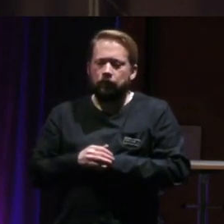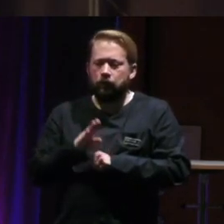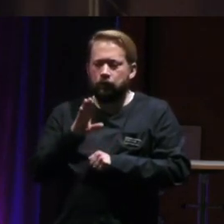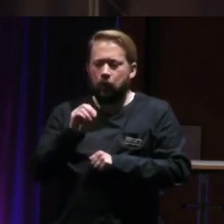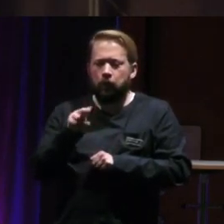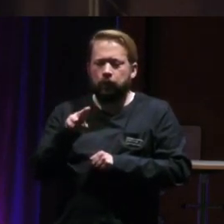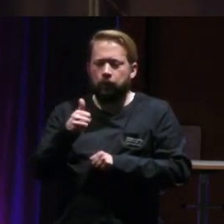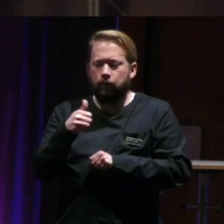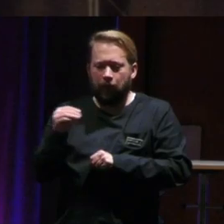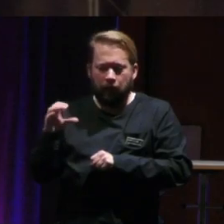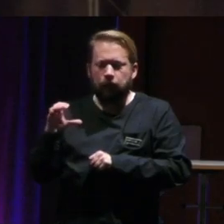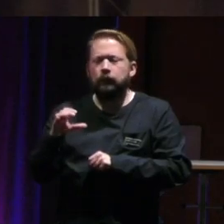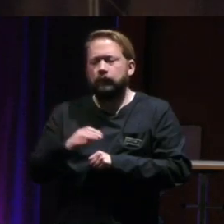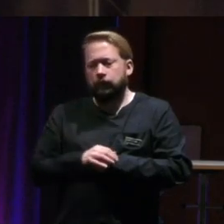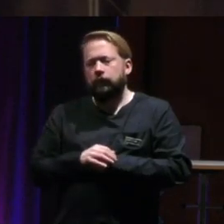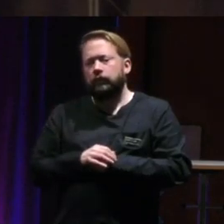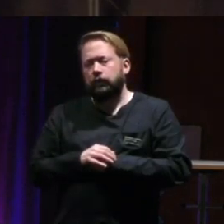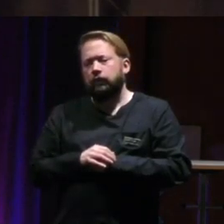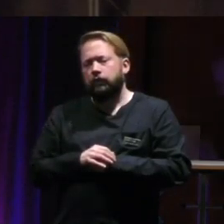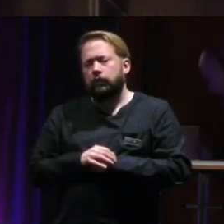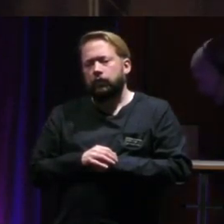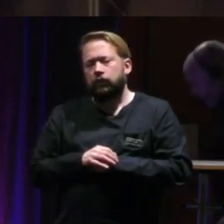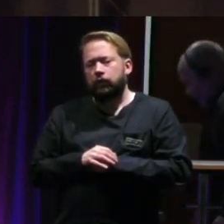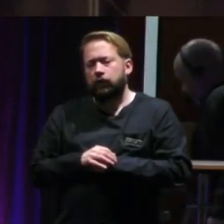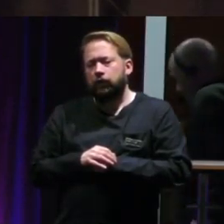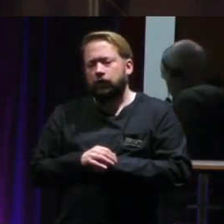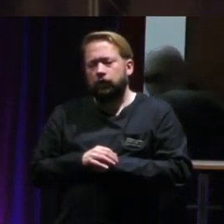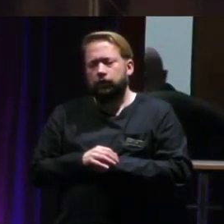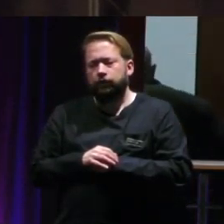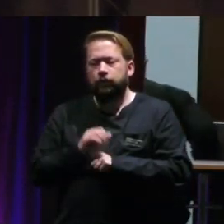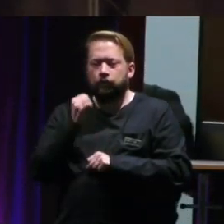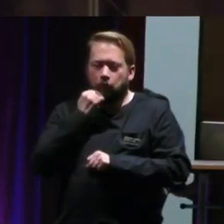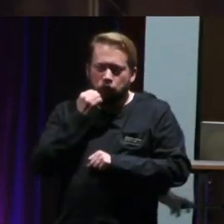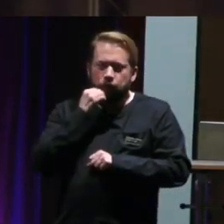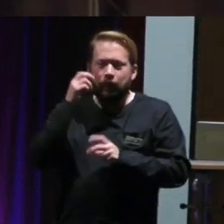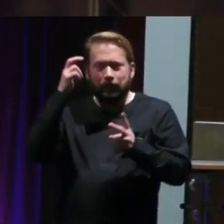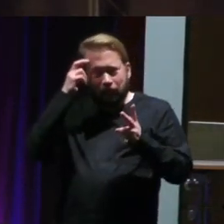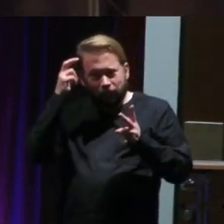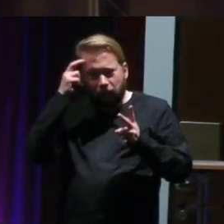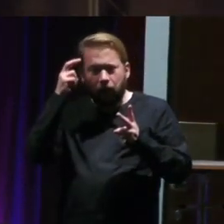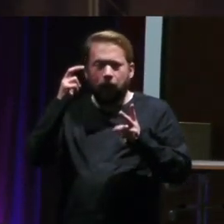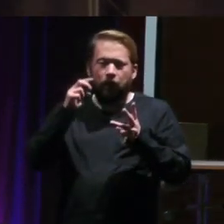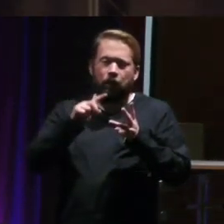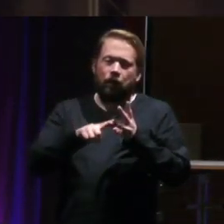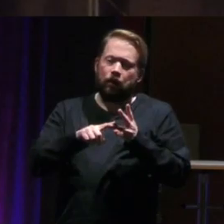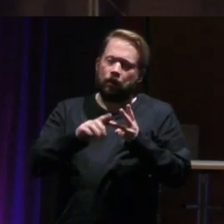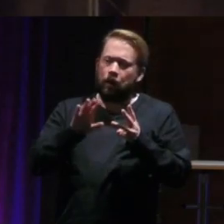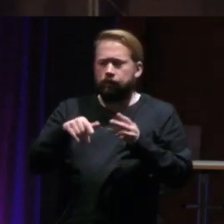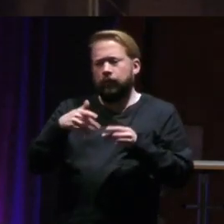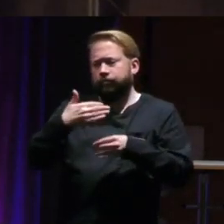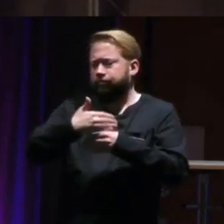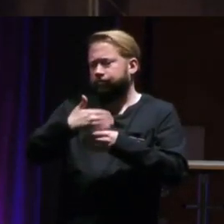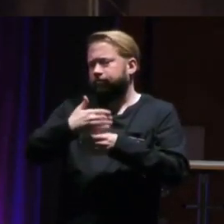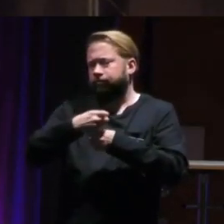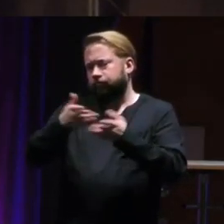Kiev and in Moscow and St. Petersburg, and of course I was announced the enemy of Russian